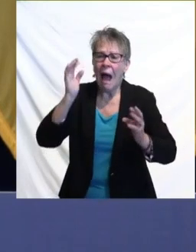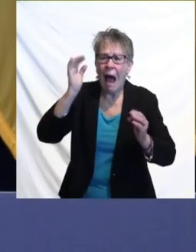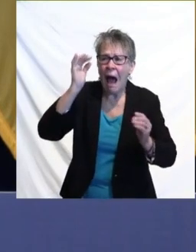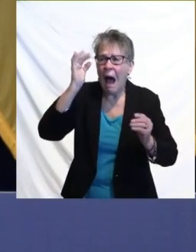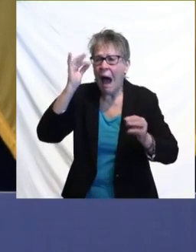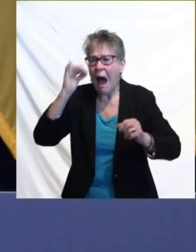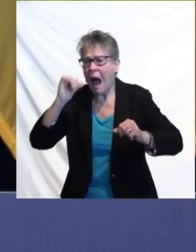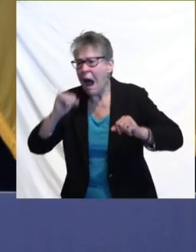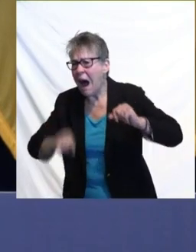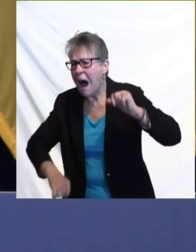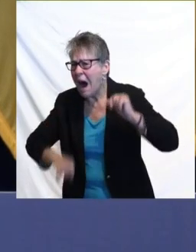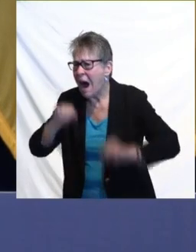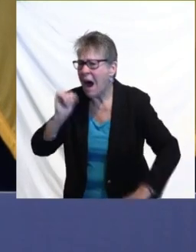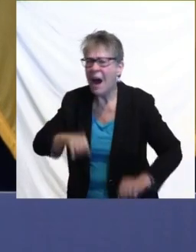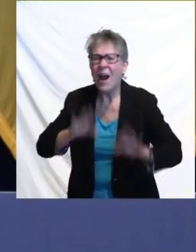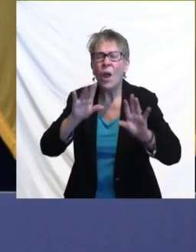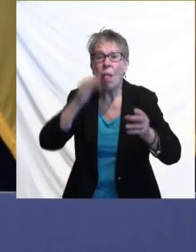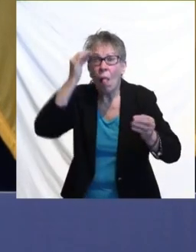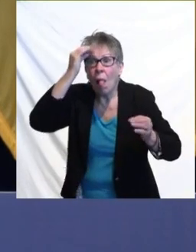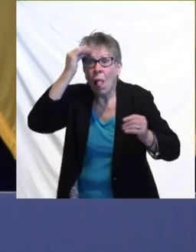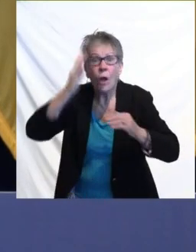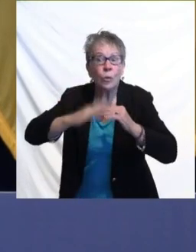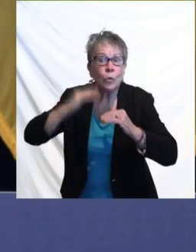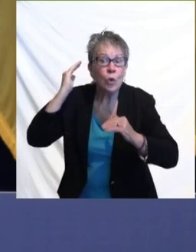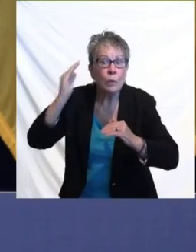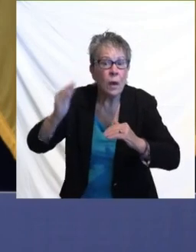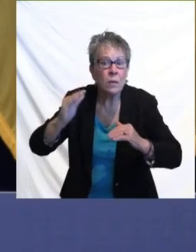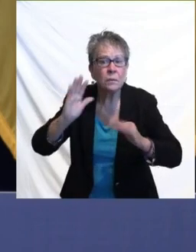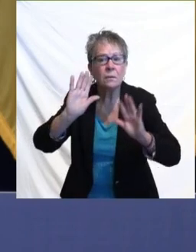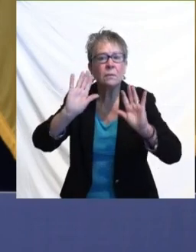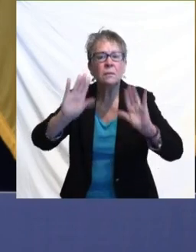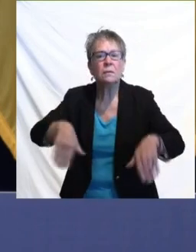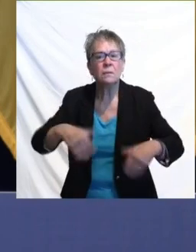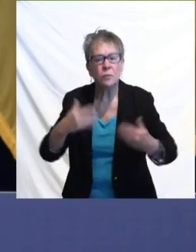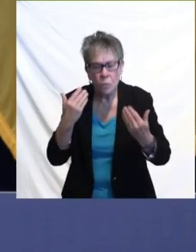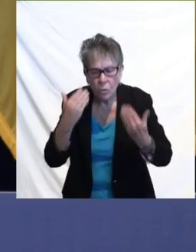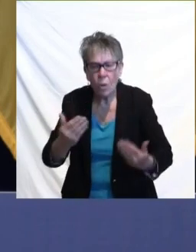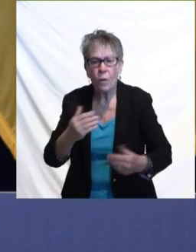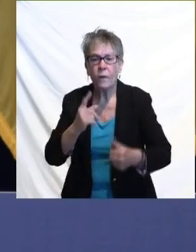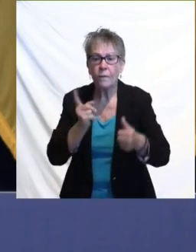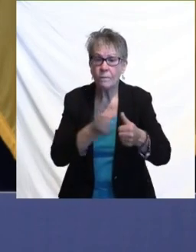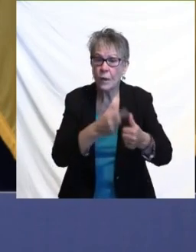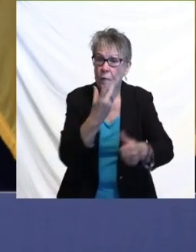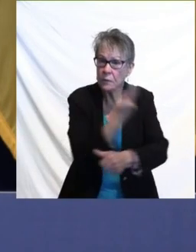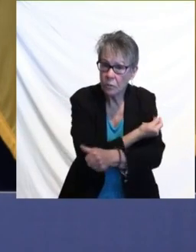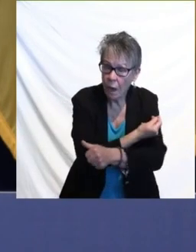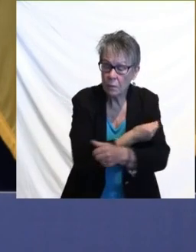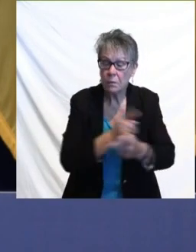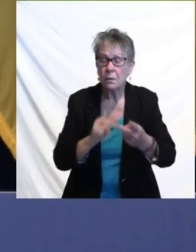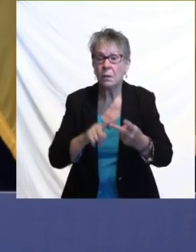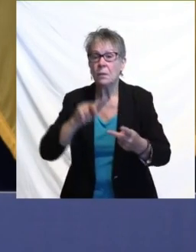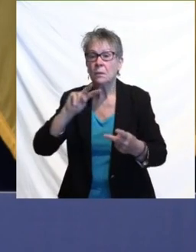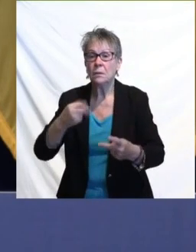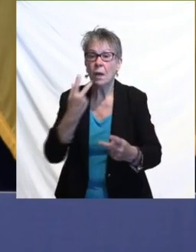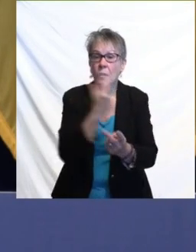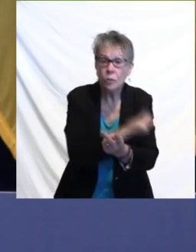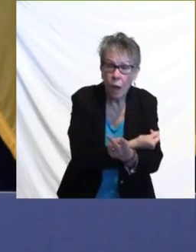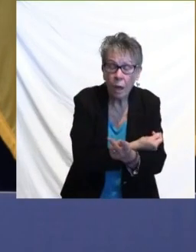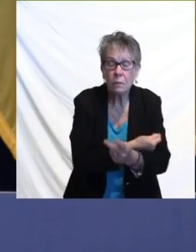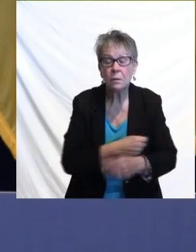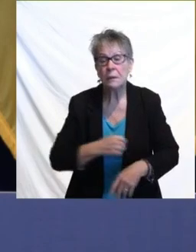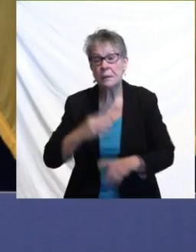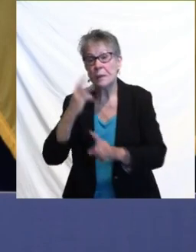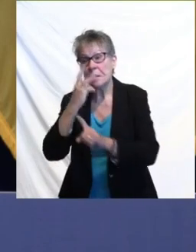this. If you're 6 months beyond your Pfizer and Moderna second shot or 2 months beyond your J&J shot, you're 18 years and